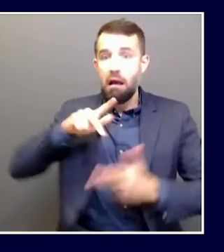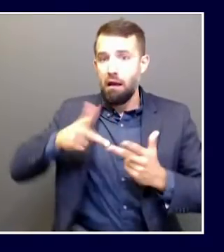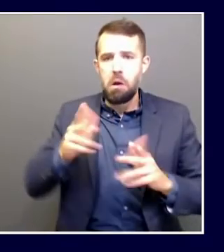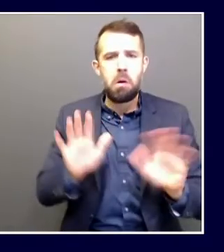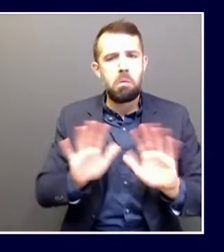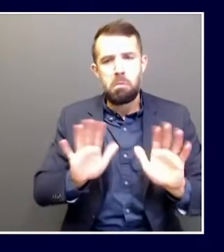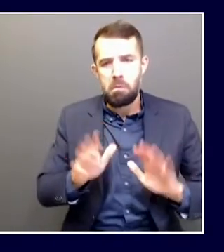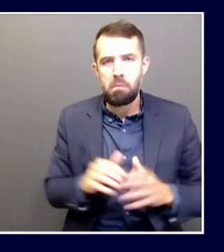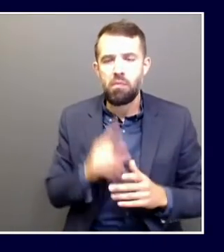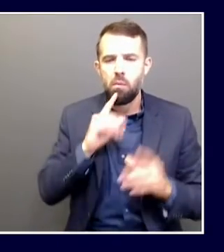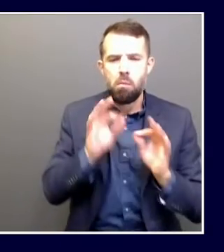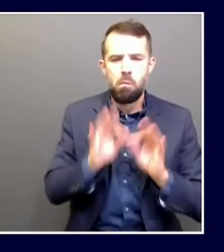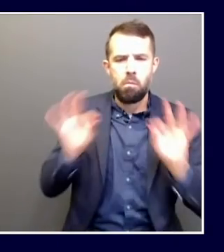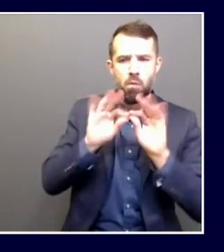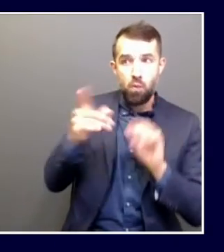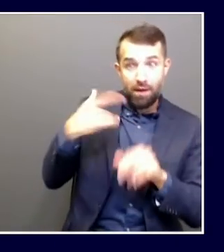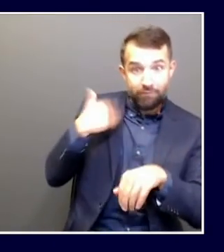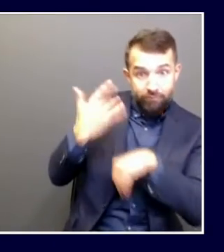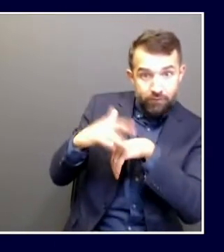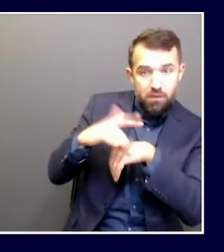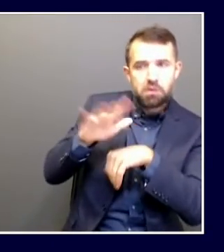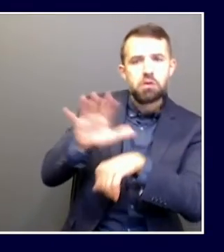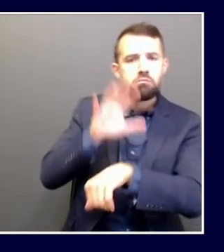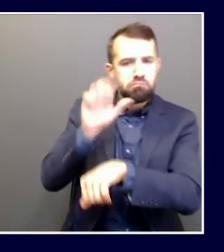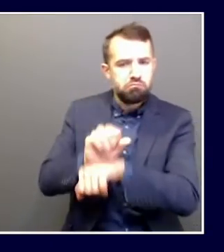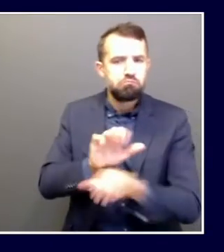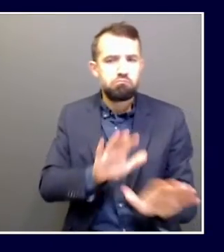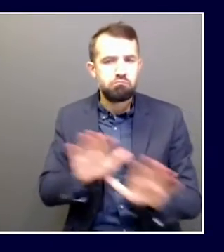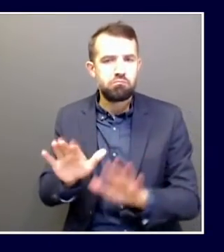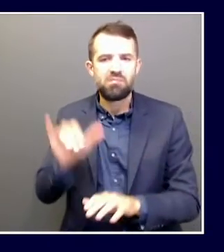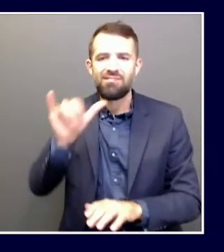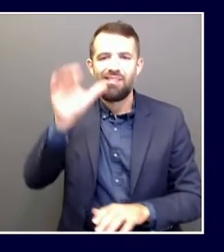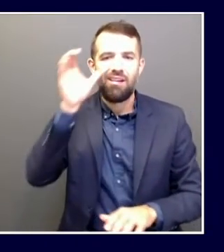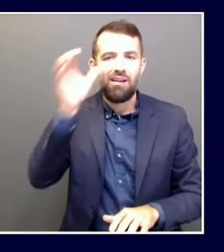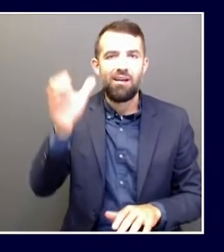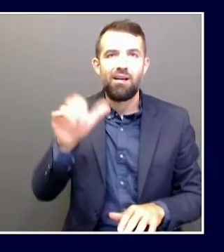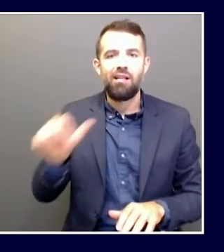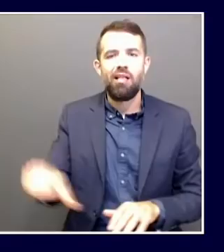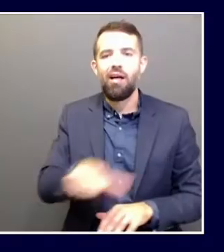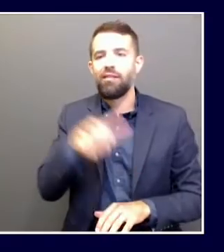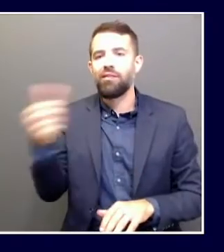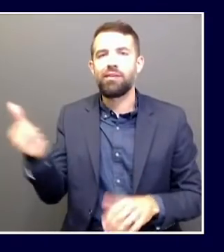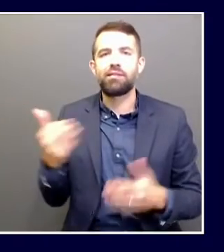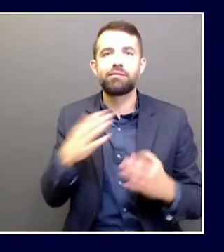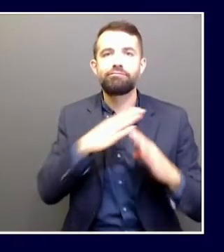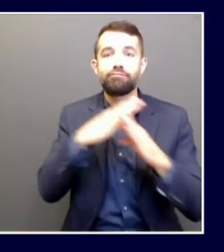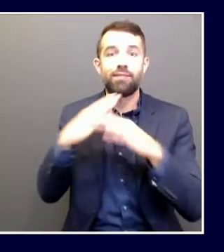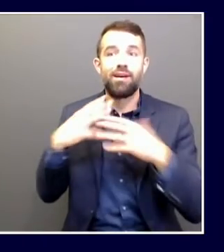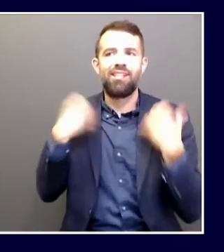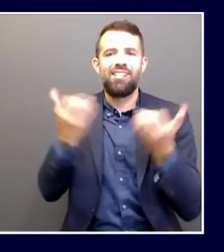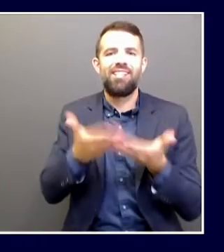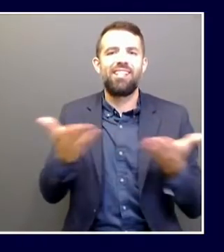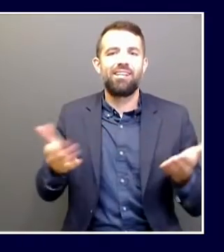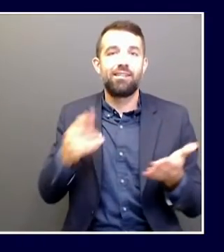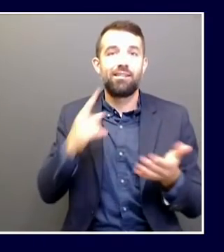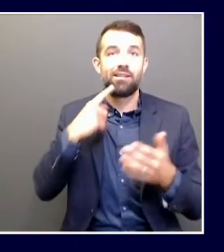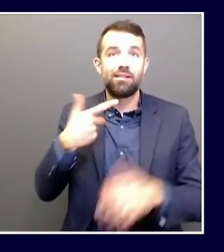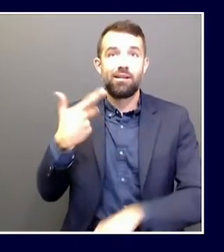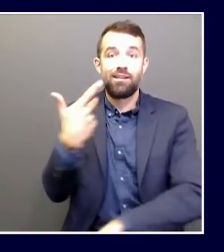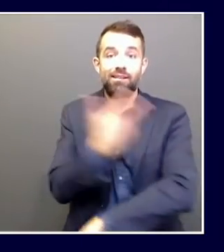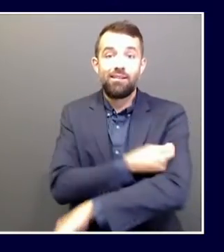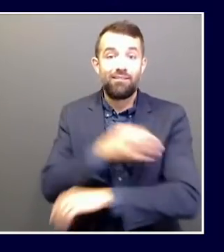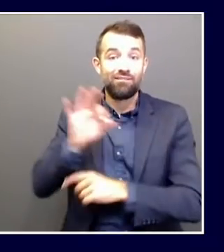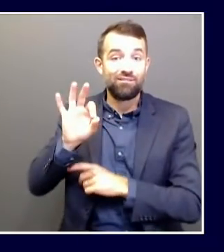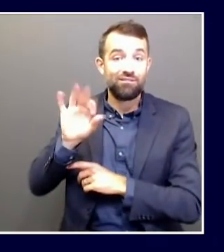other preventive health measures this fall are important, like getting your flu shot, which reminds me, you can get your flu